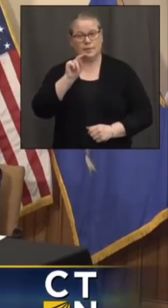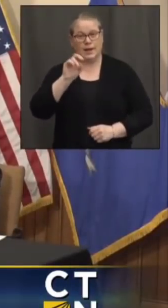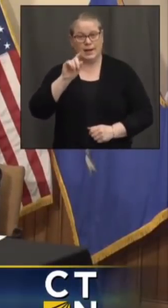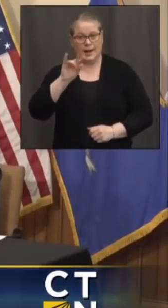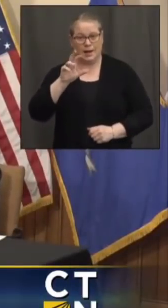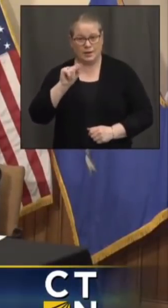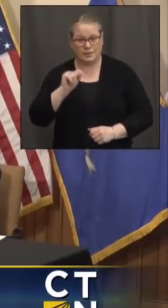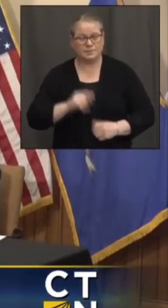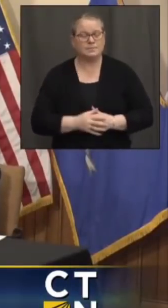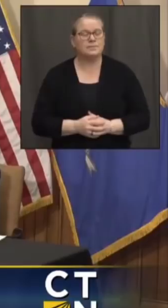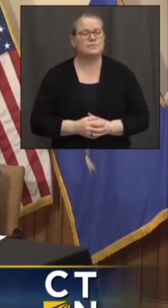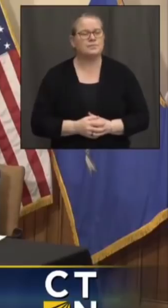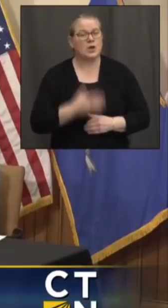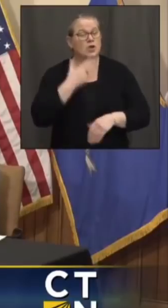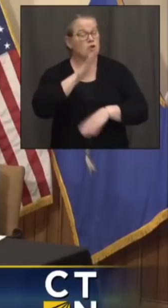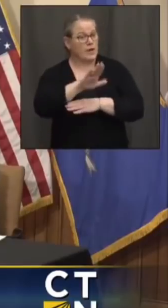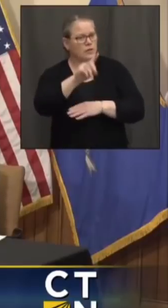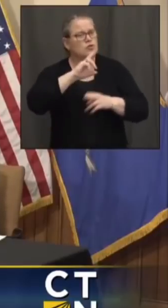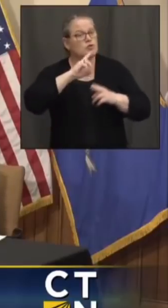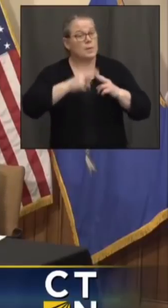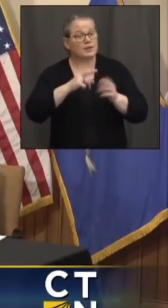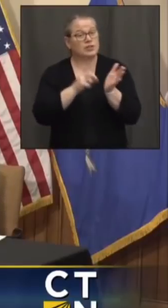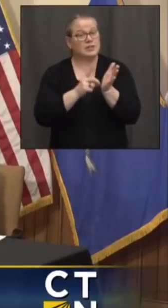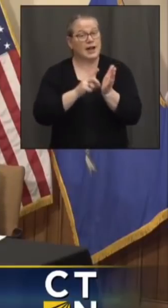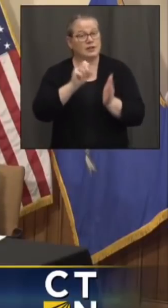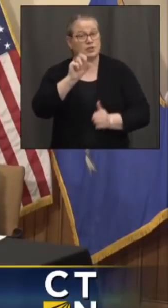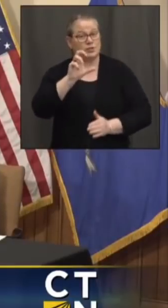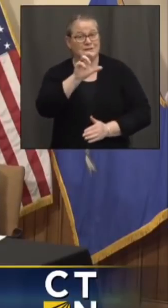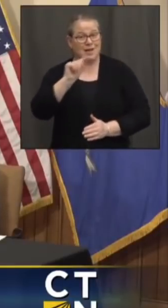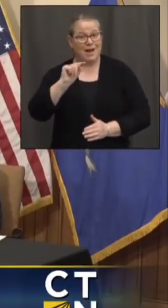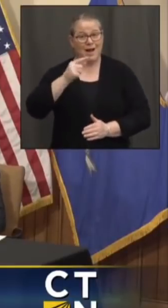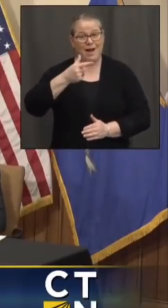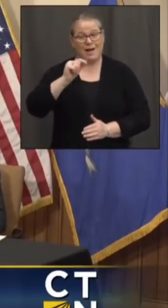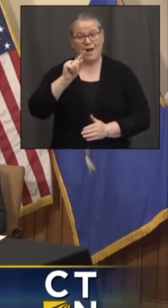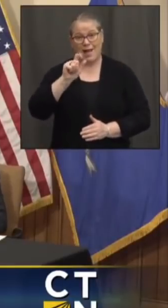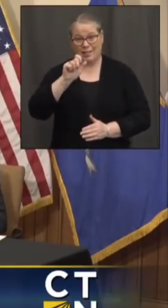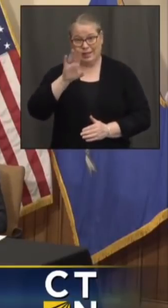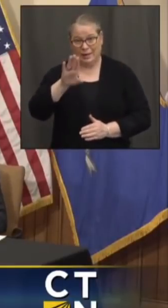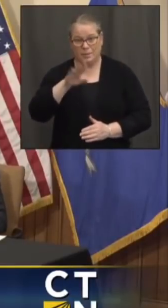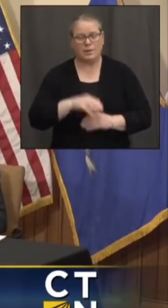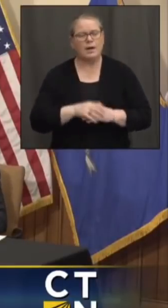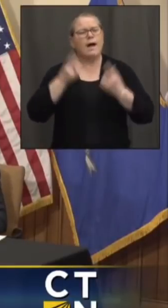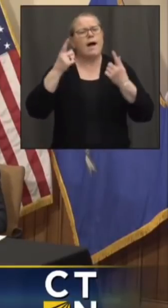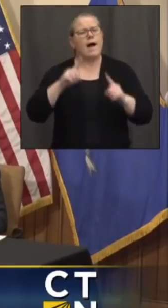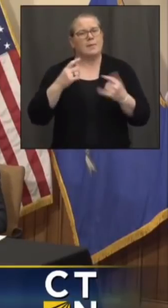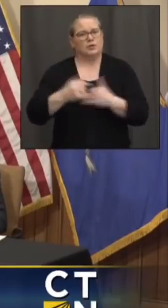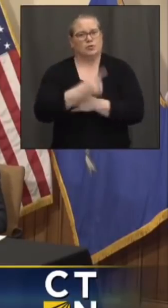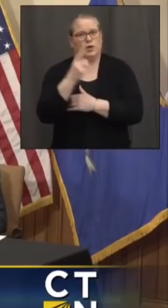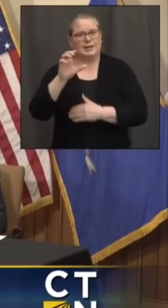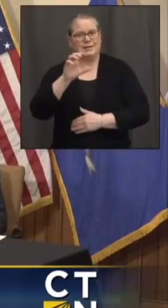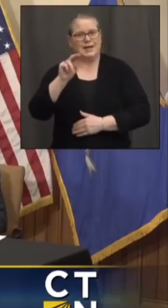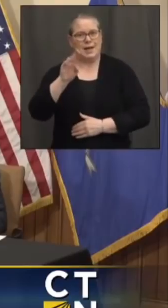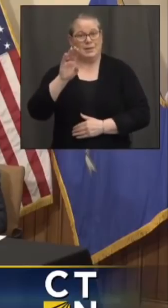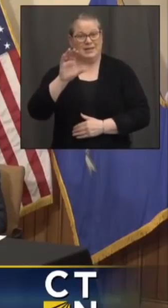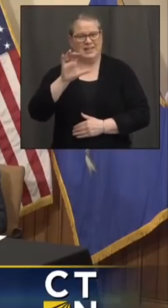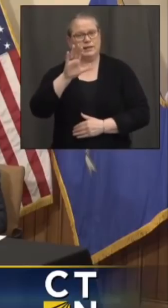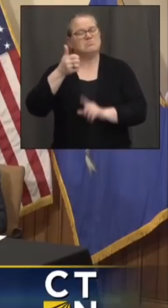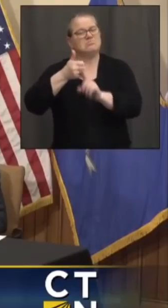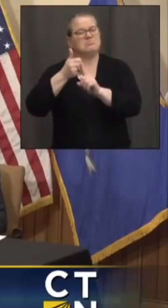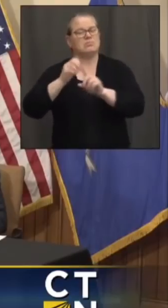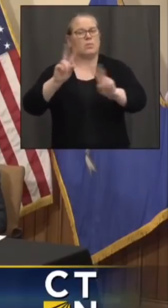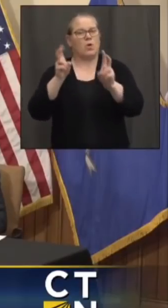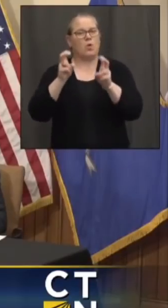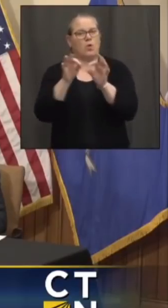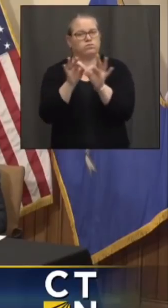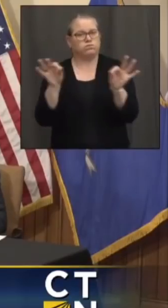Good afternoon. You mentioned Dr. Scott Gottlieb, and I wanted to ask you about a quote on CNBC today from him. He said, "We're going to run